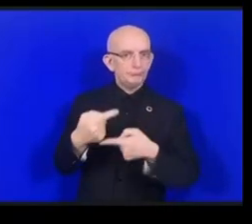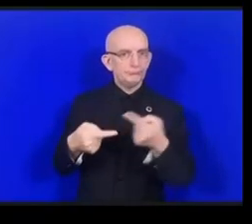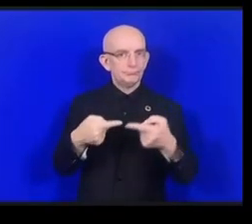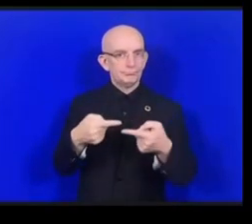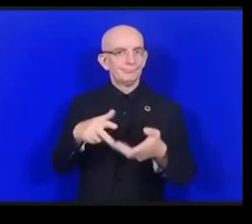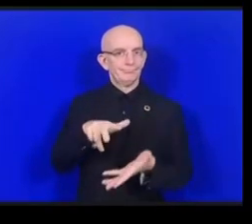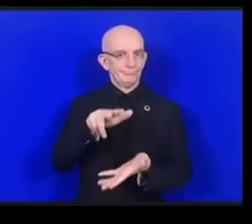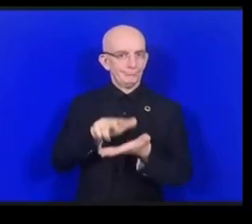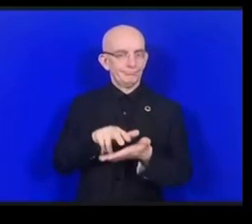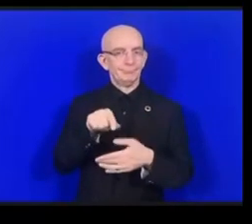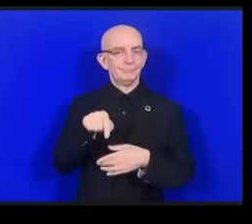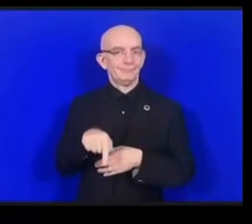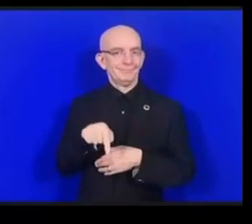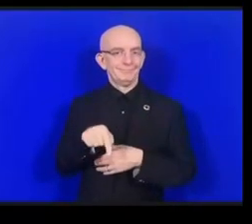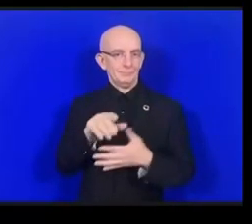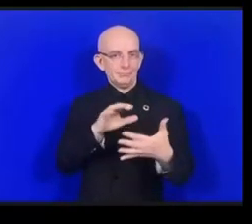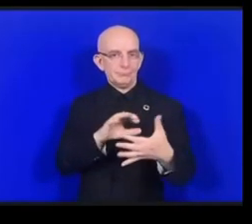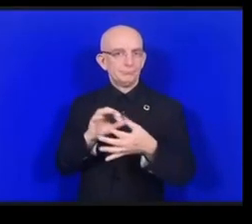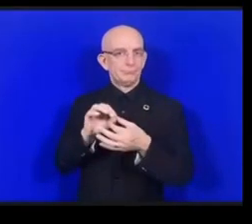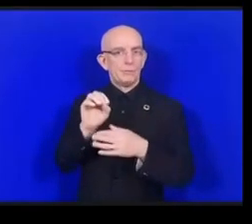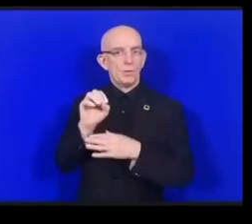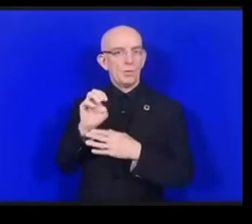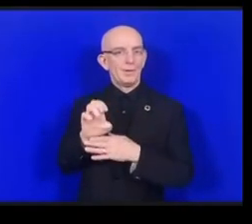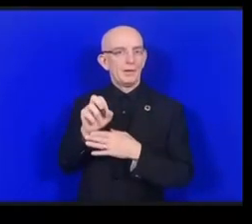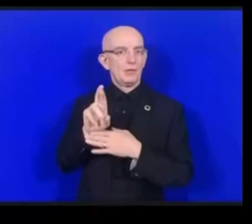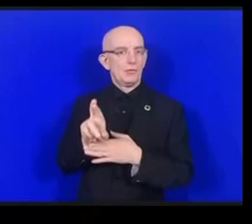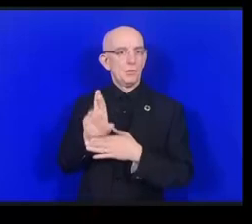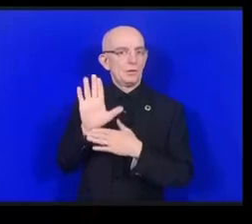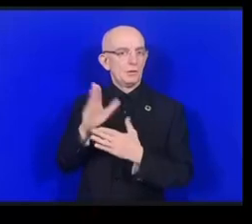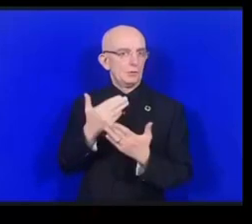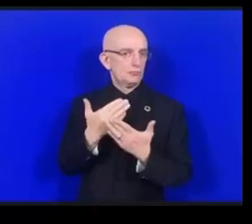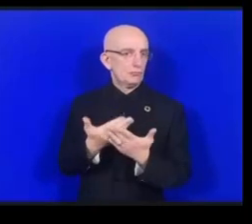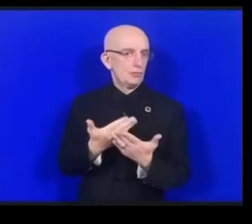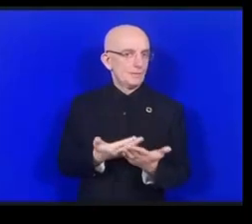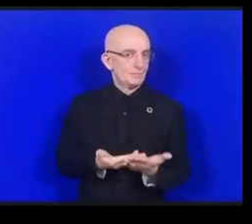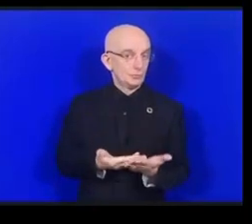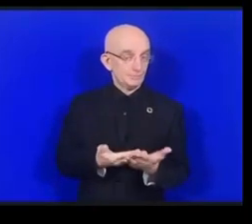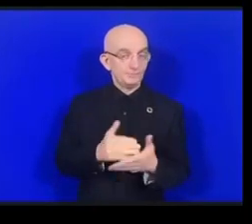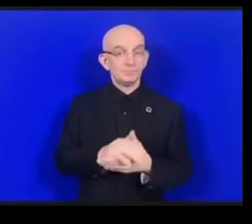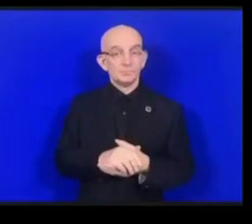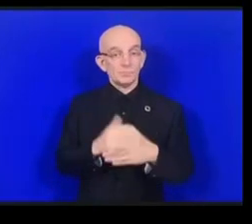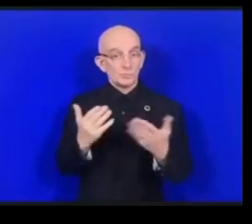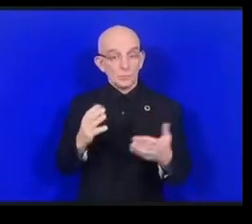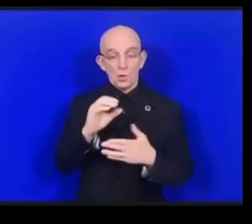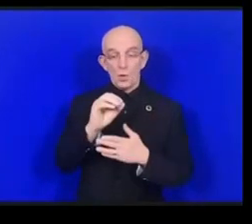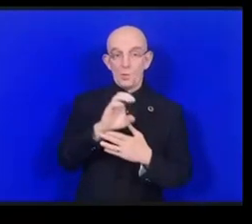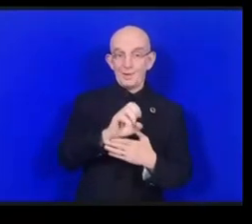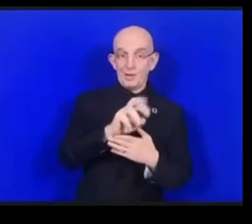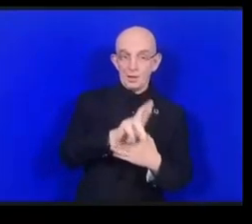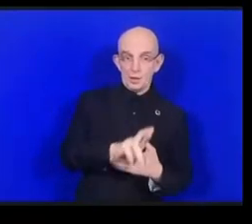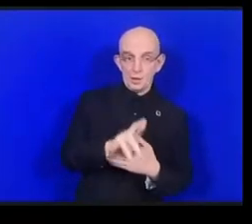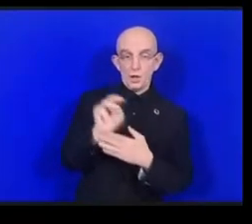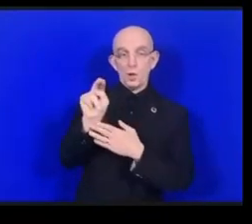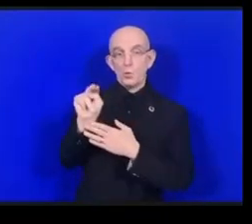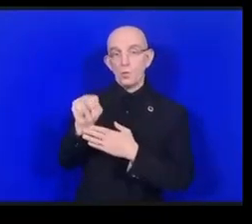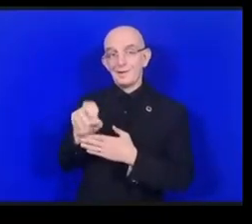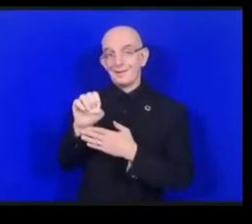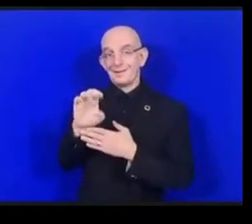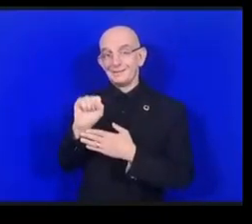um and and basically an OE UNESCO recommendation is a normative legal document signed by